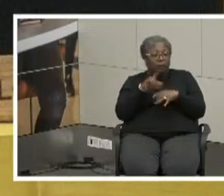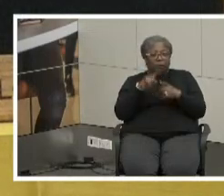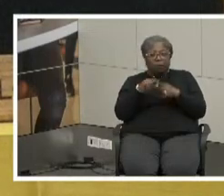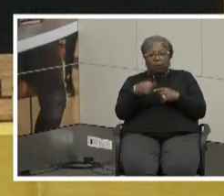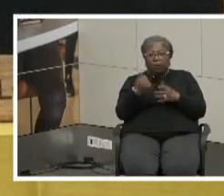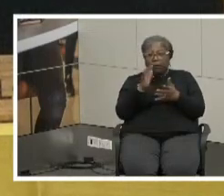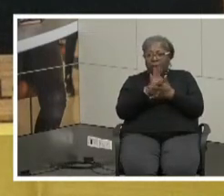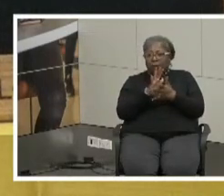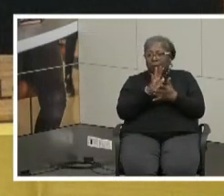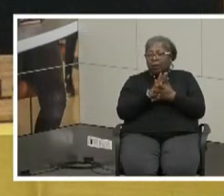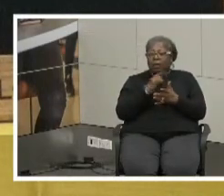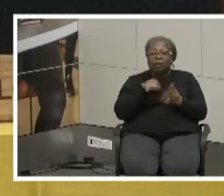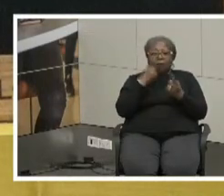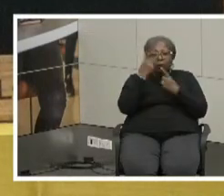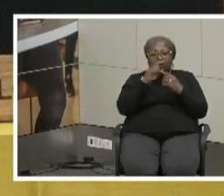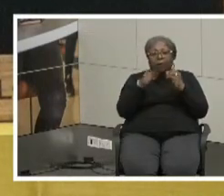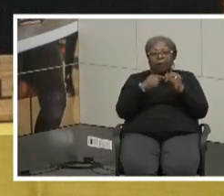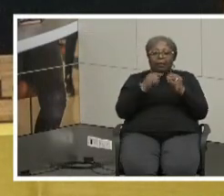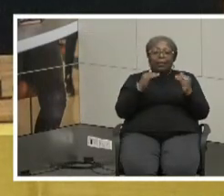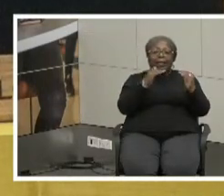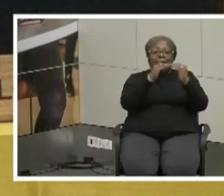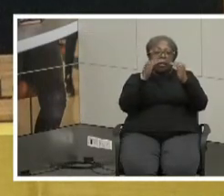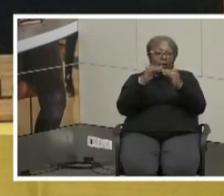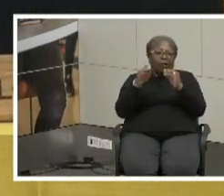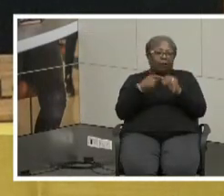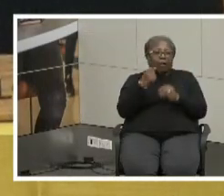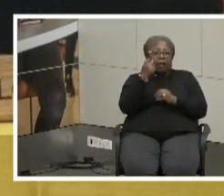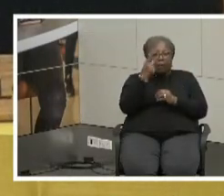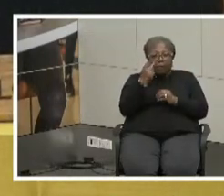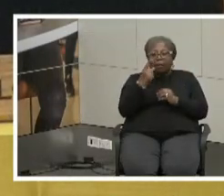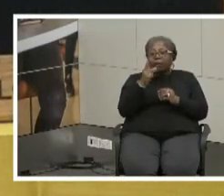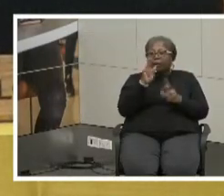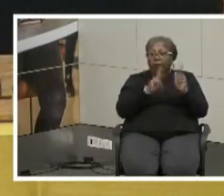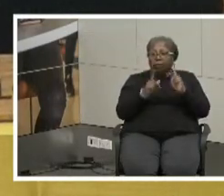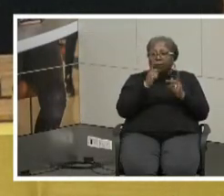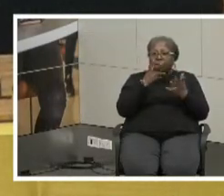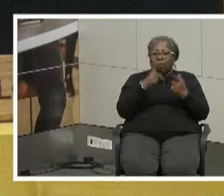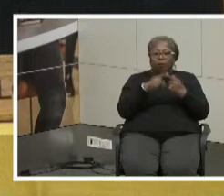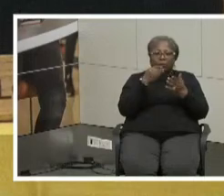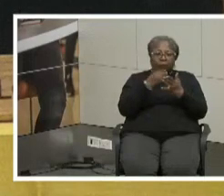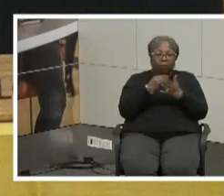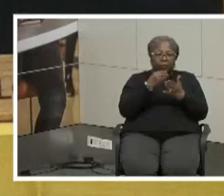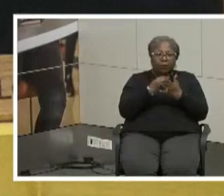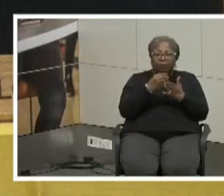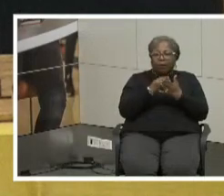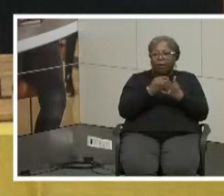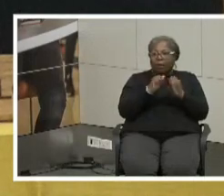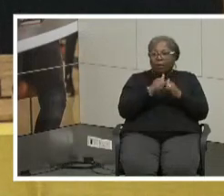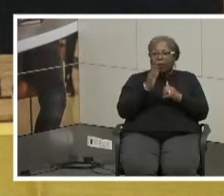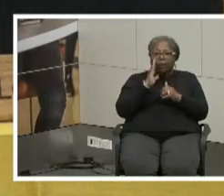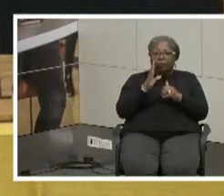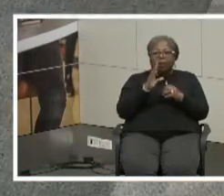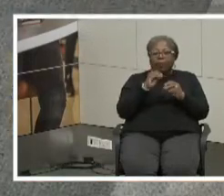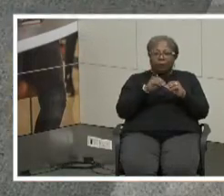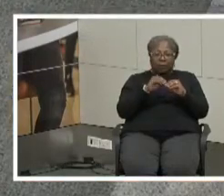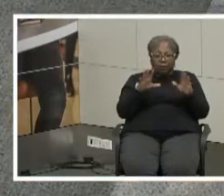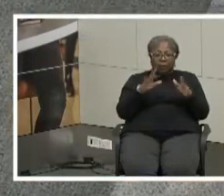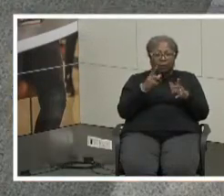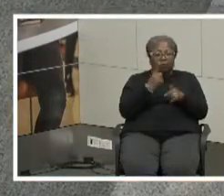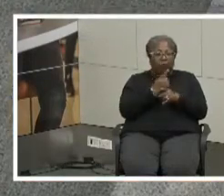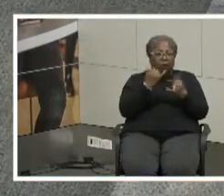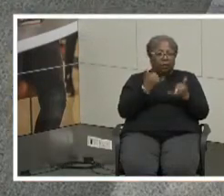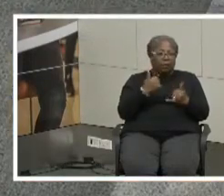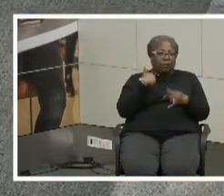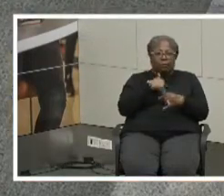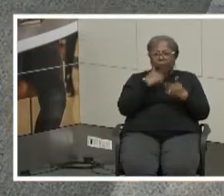campuses or I'm I'm wondering about the equity about these 11 if other people want the money like how is it going like how's it getting distrib got it at this point in